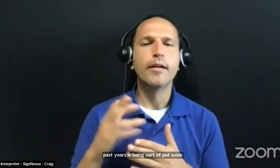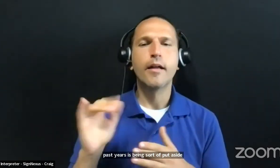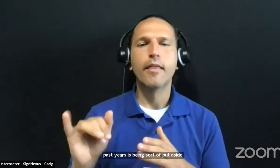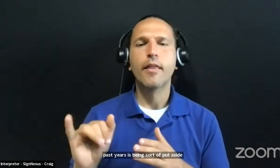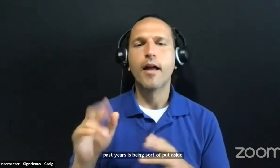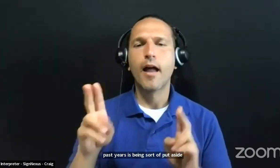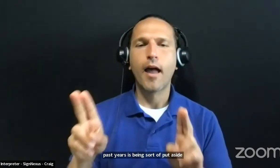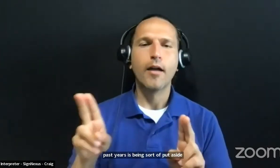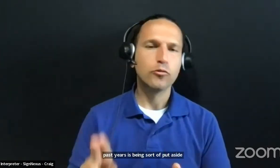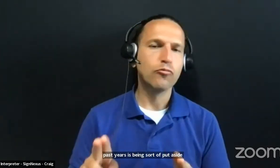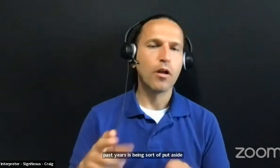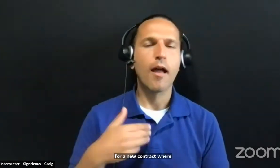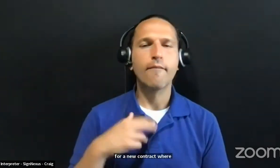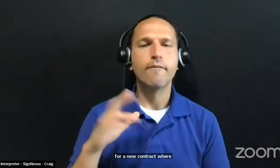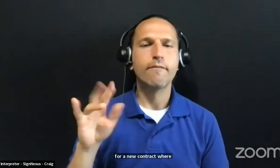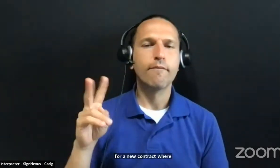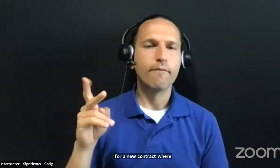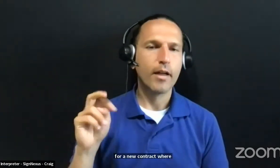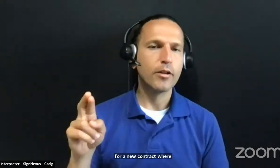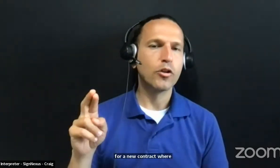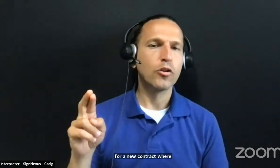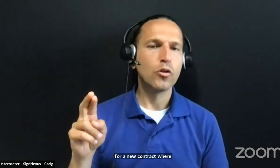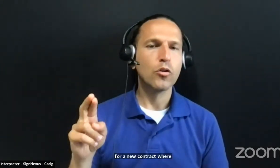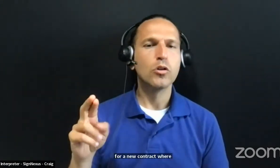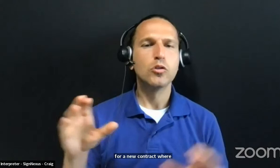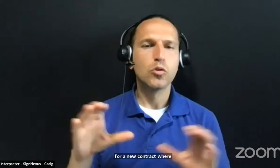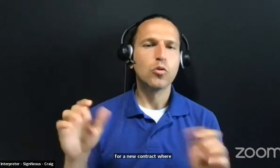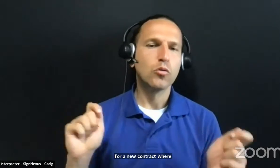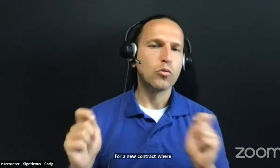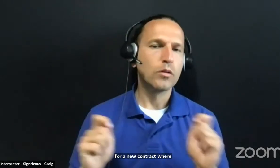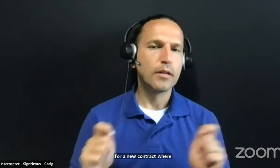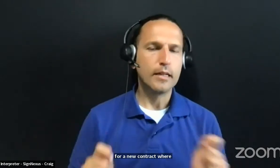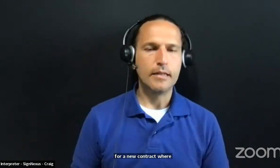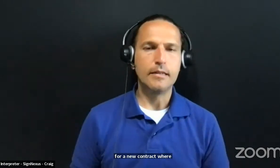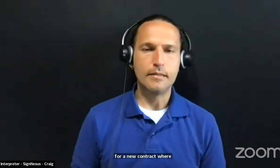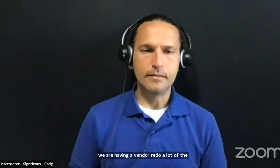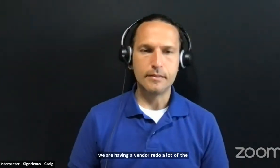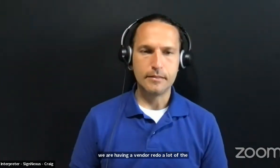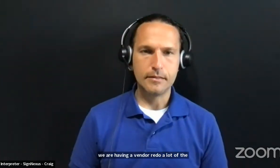contract where we're having a vendor redo a lot of this stuff.